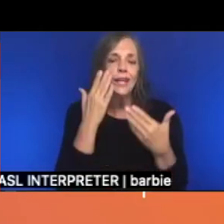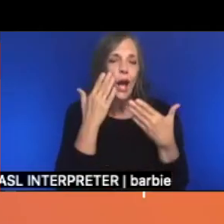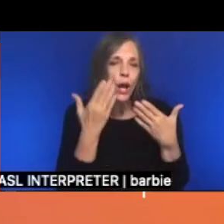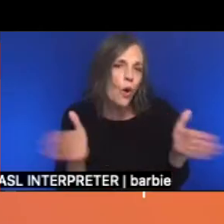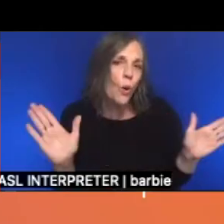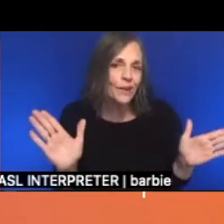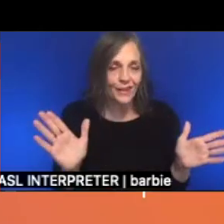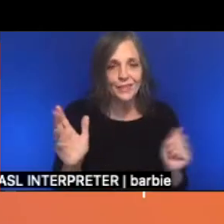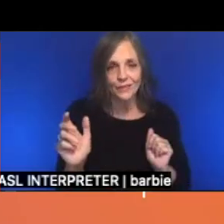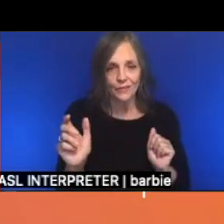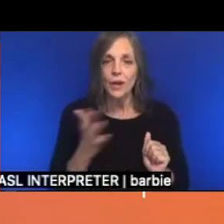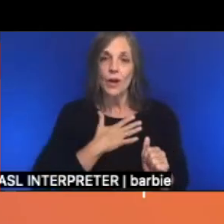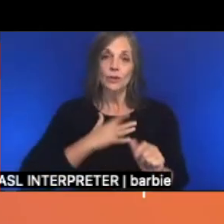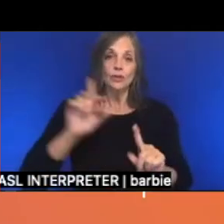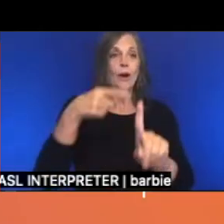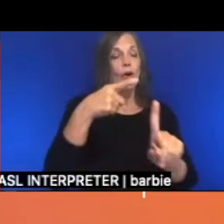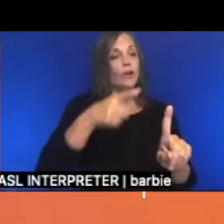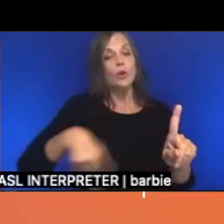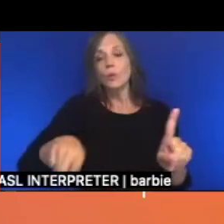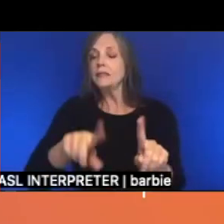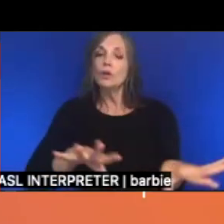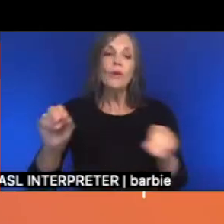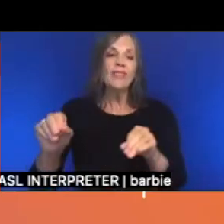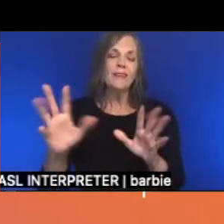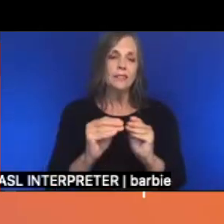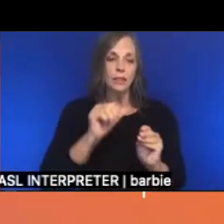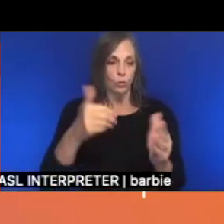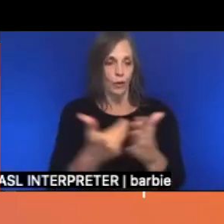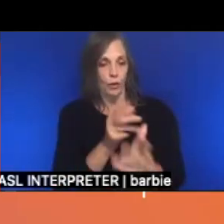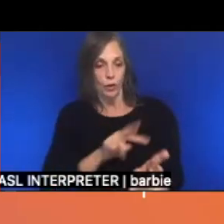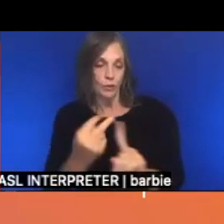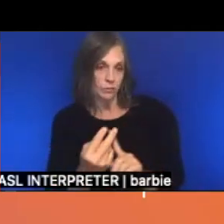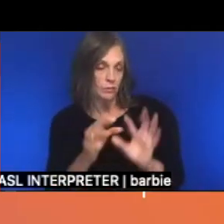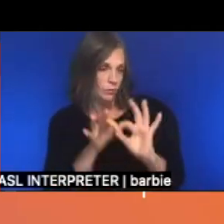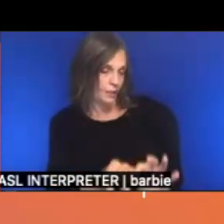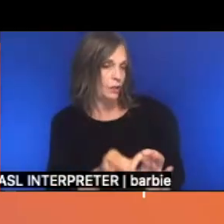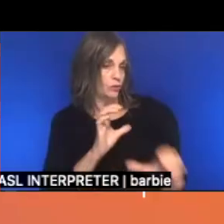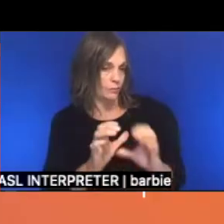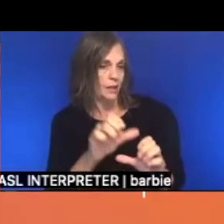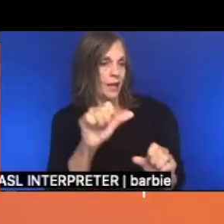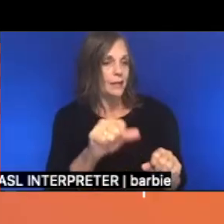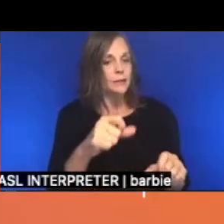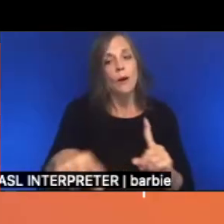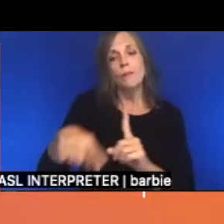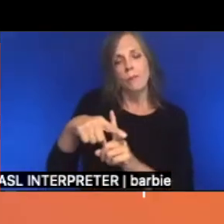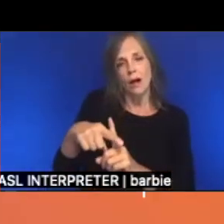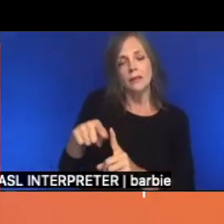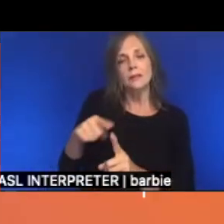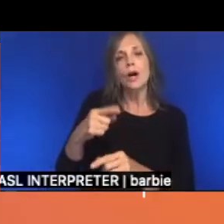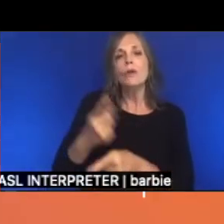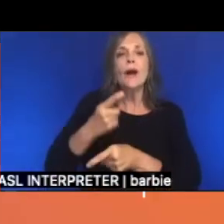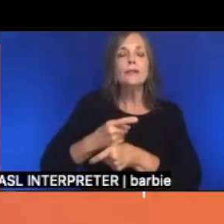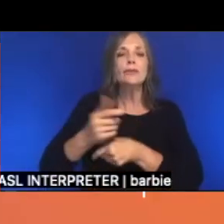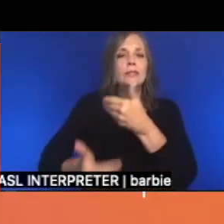is that you leave this session with not only a new perspective on communication, but also with some practical steps on how to begin